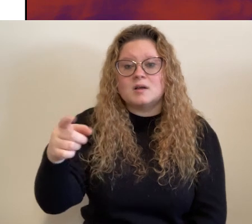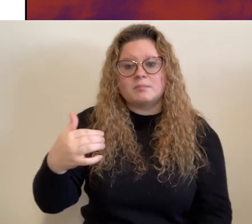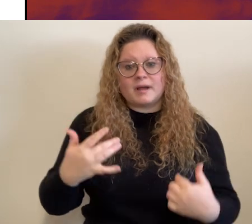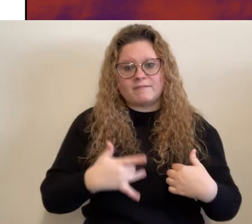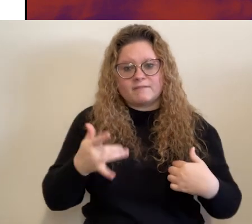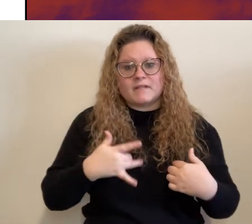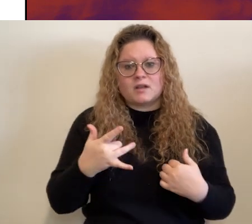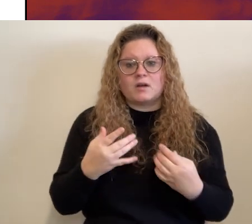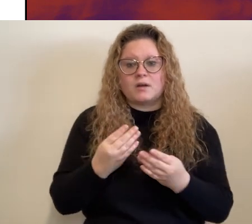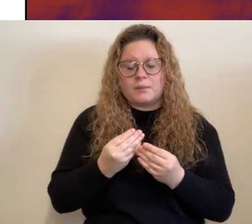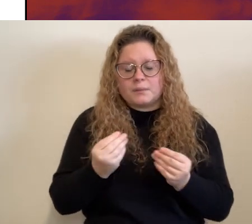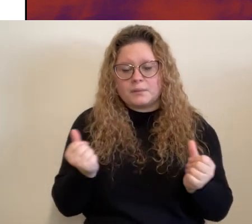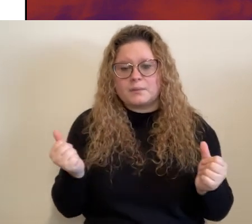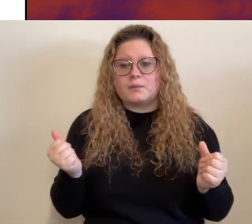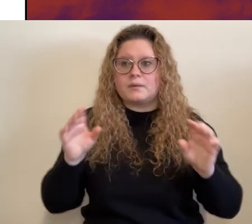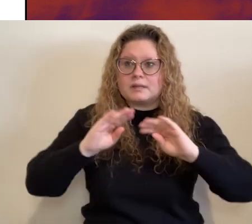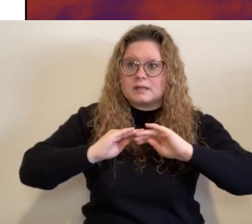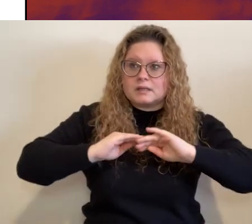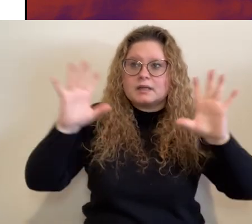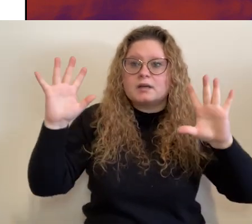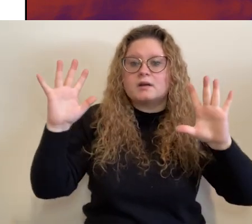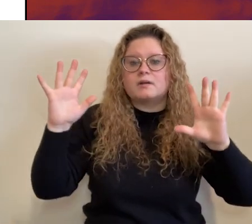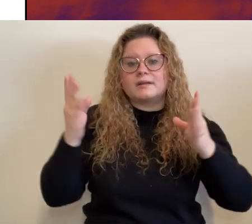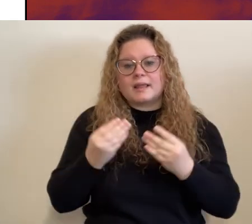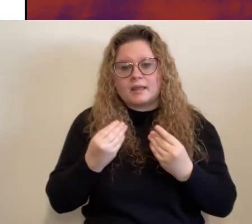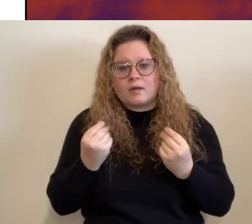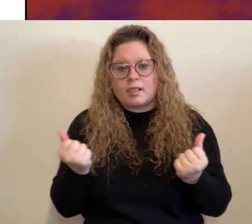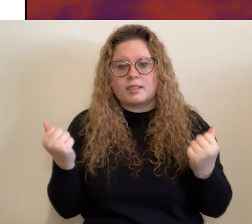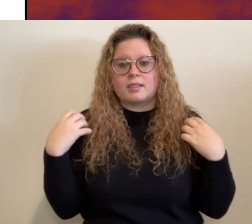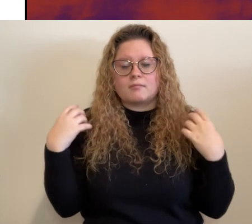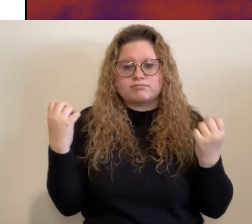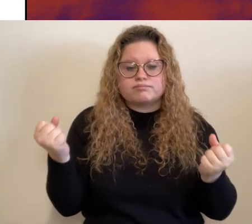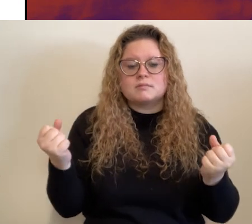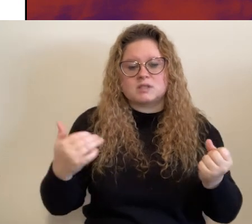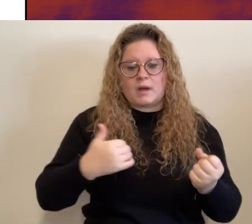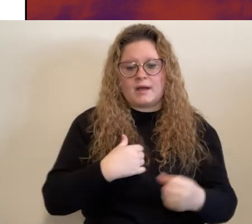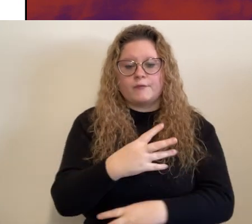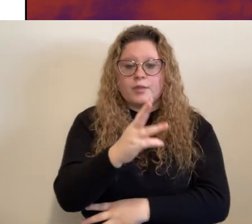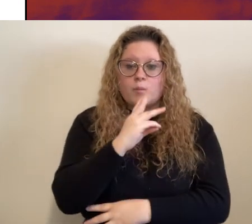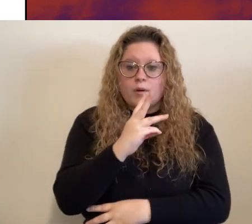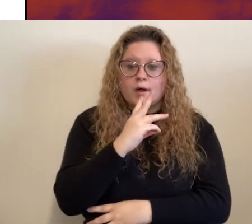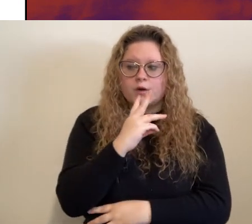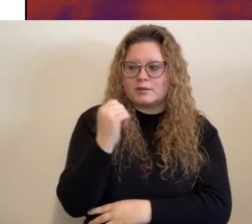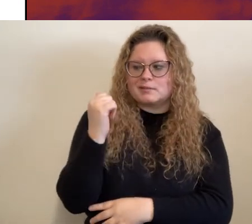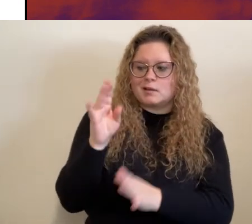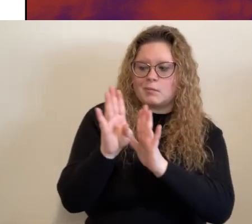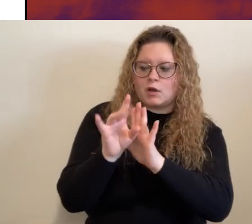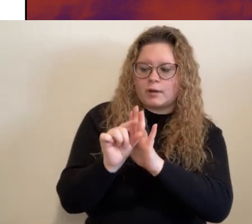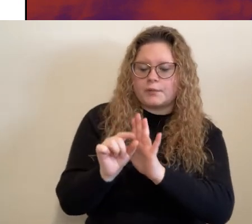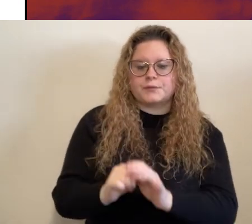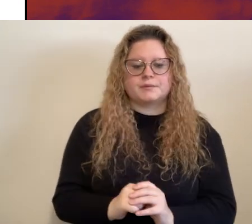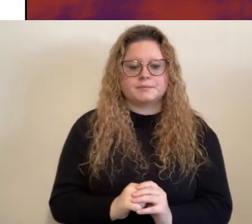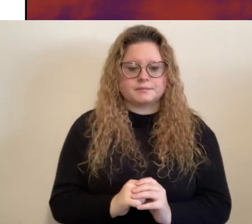purity. So we have that sort of holding of the water gently in the background. We have